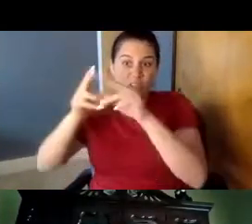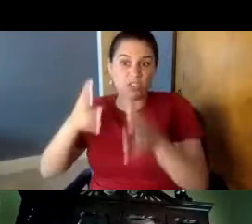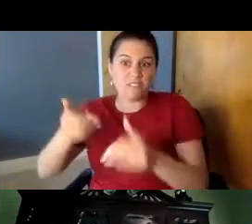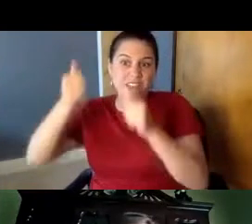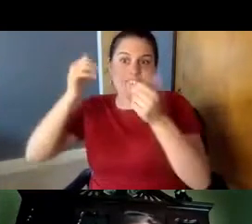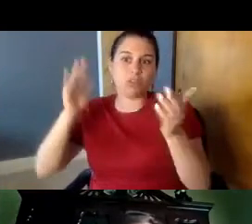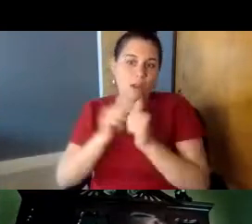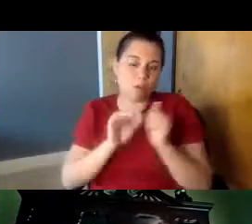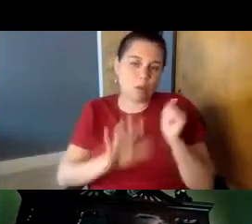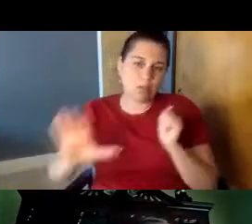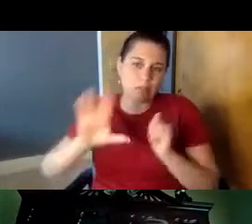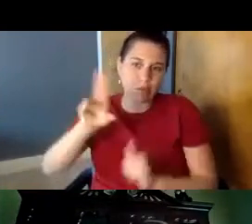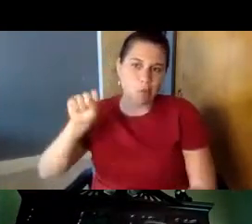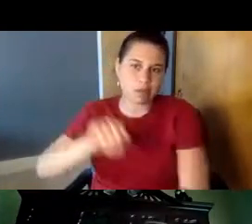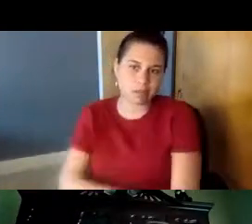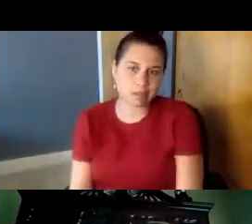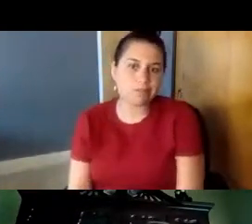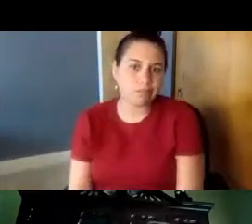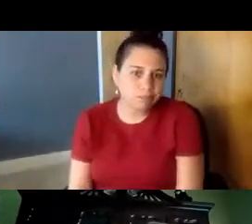the rest of the country.